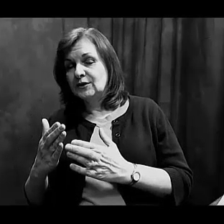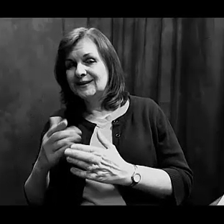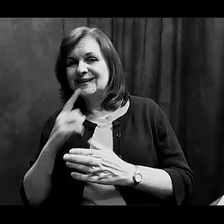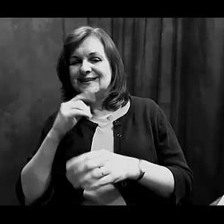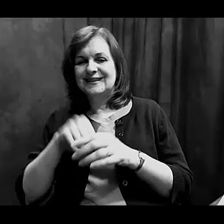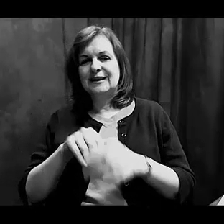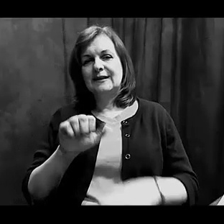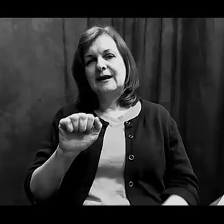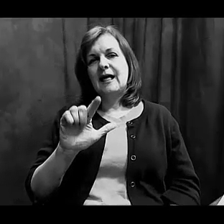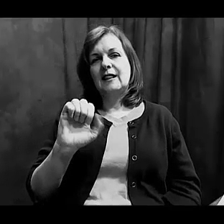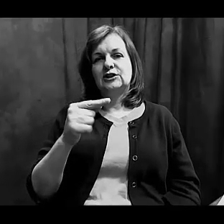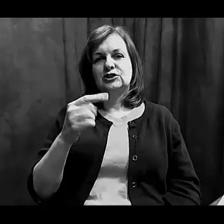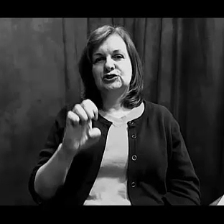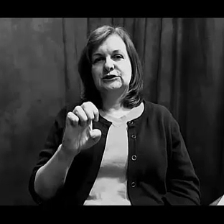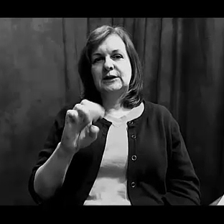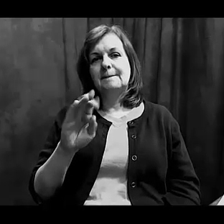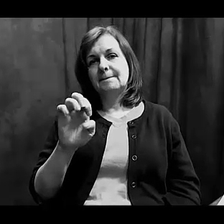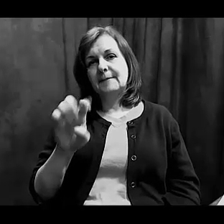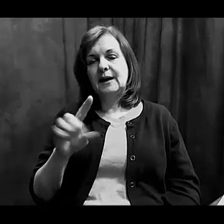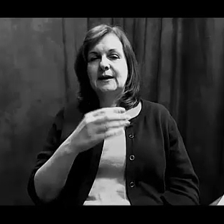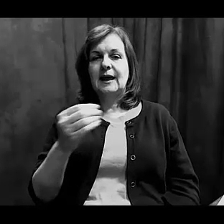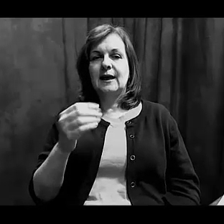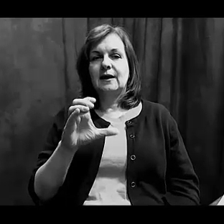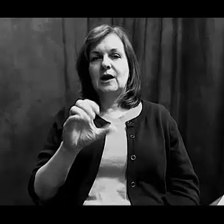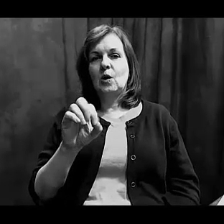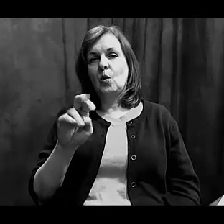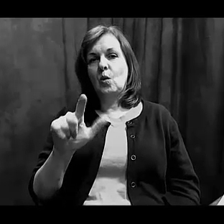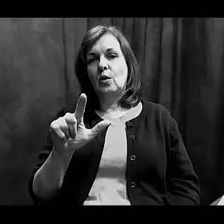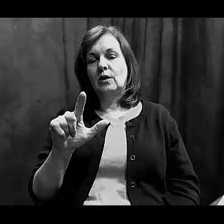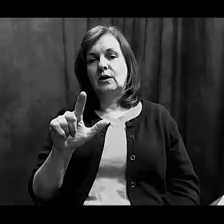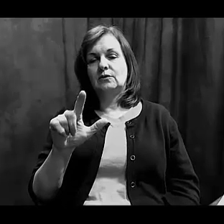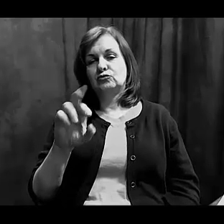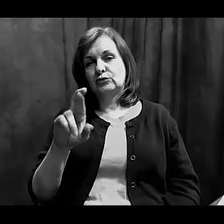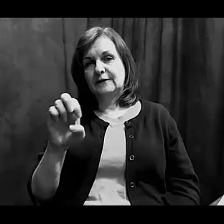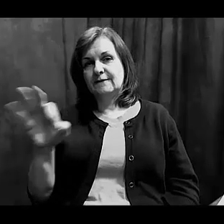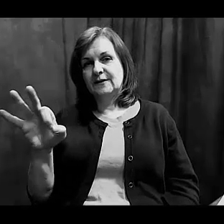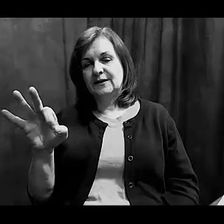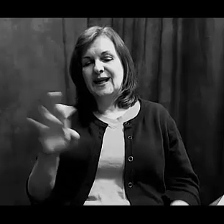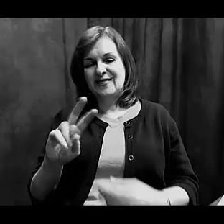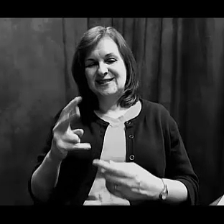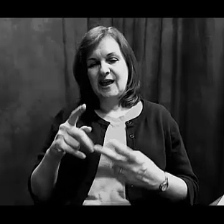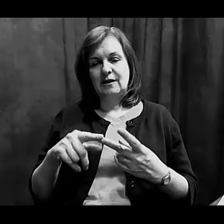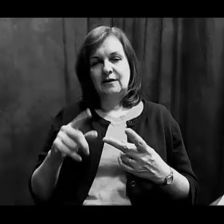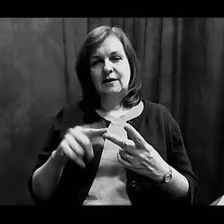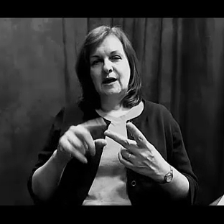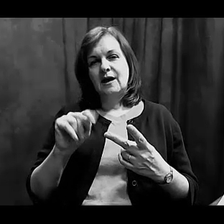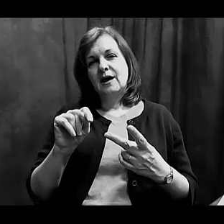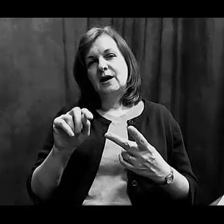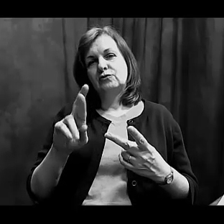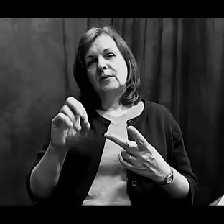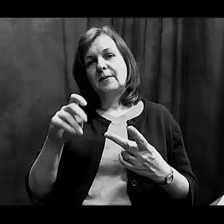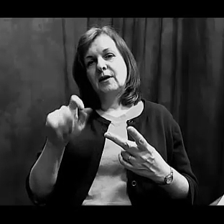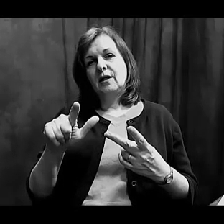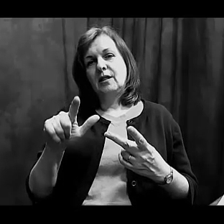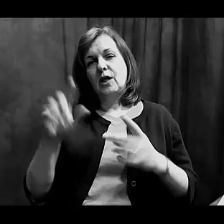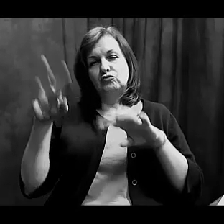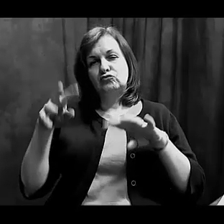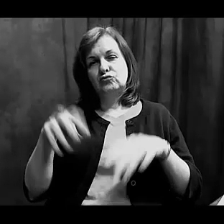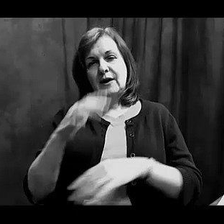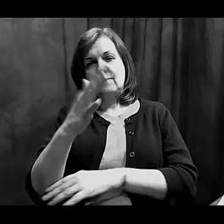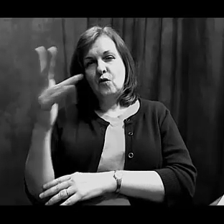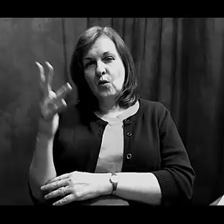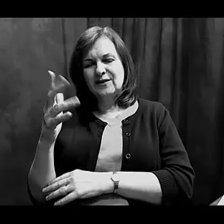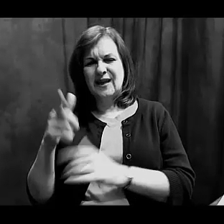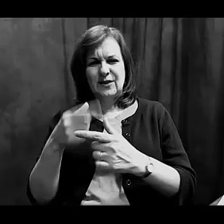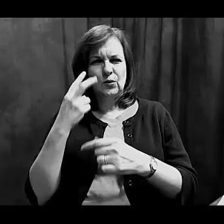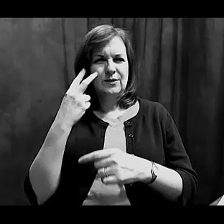available for consumers is actually in algae beds and coral reefs. Tropical rainforests, yeah, close second. But